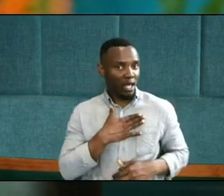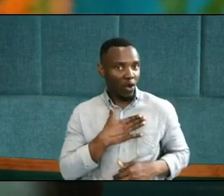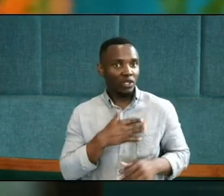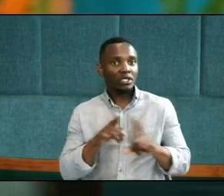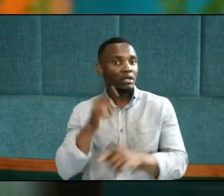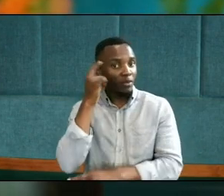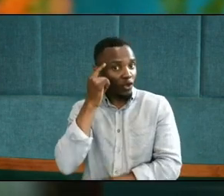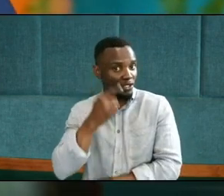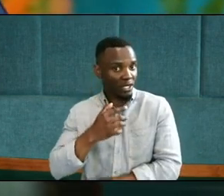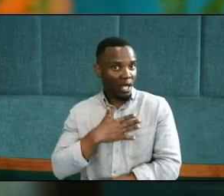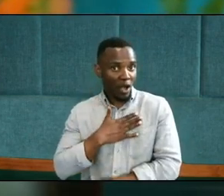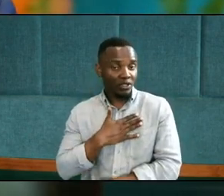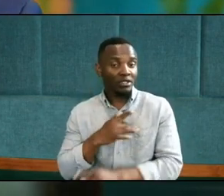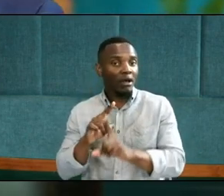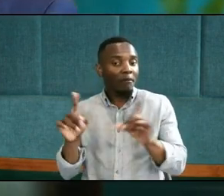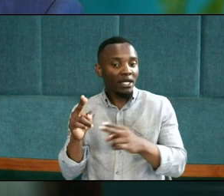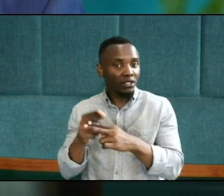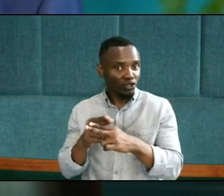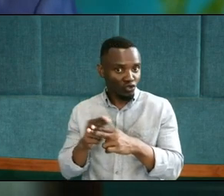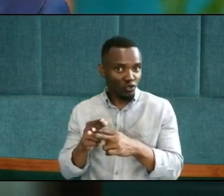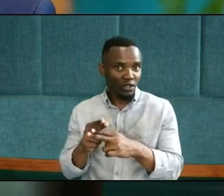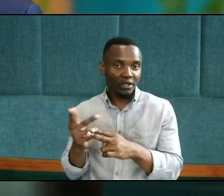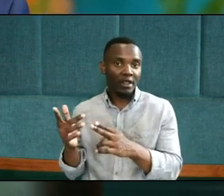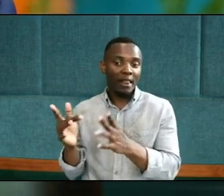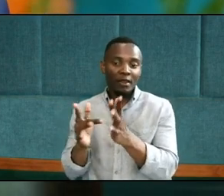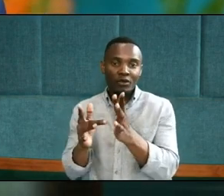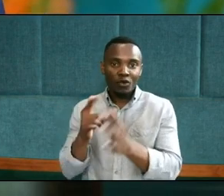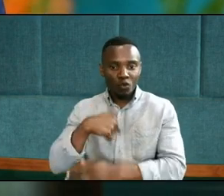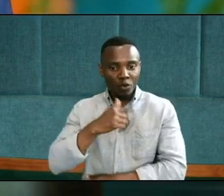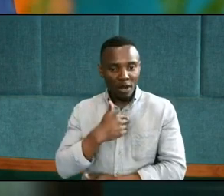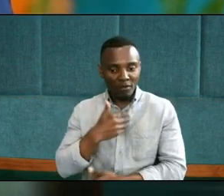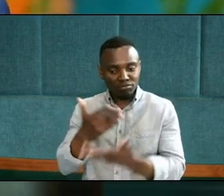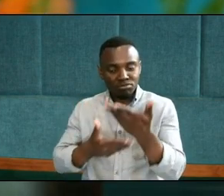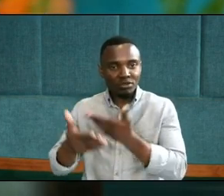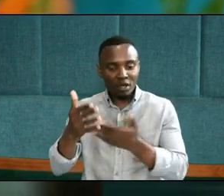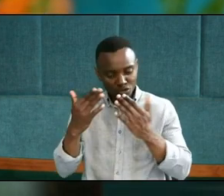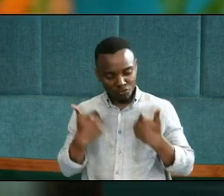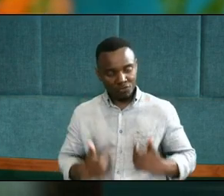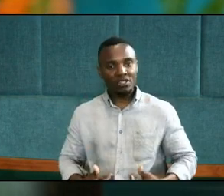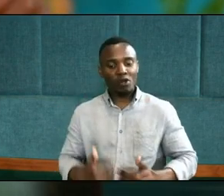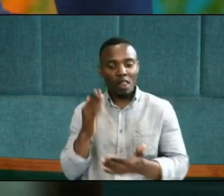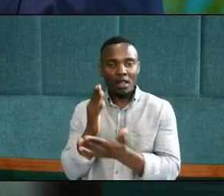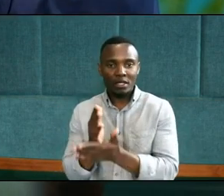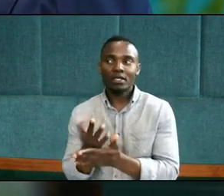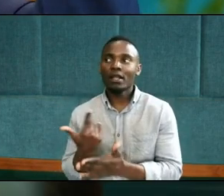But soon, it's going to be physical. It's going to be real. Jesus is going